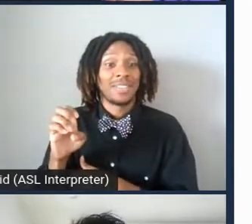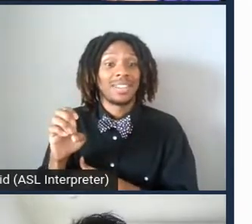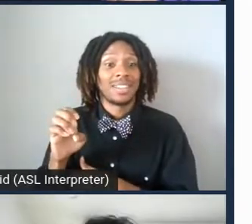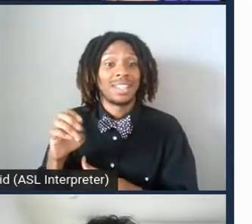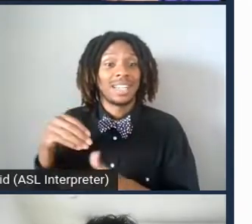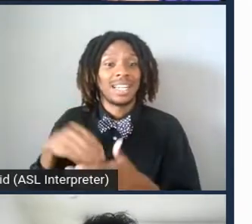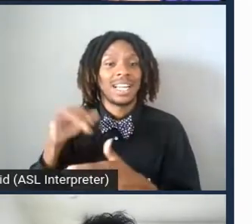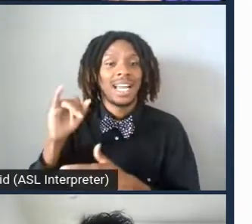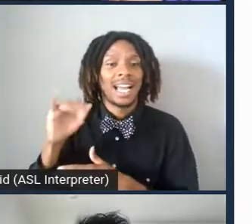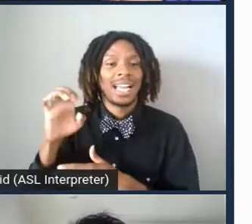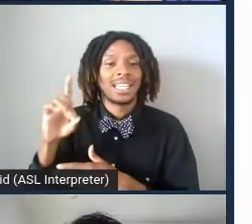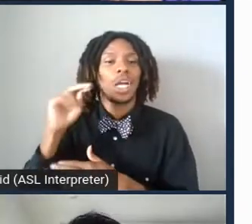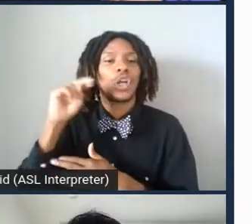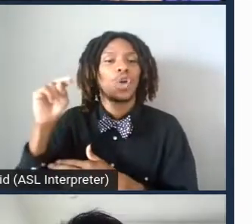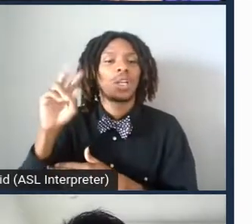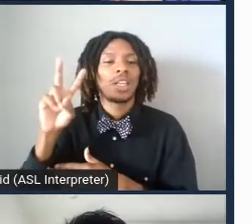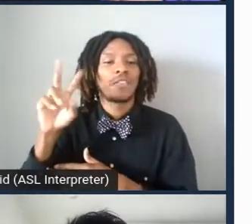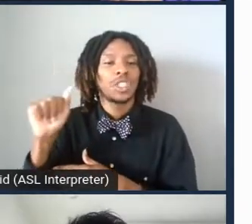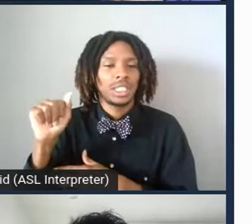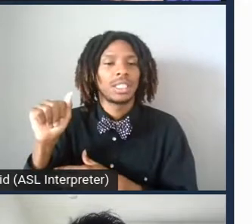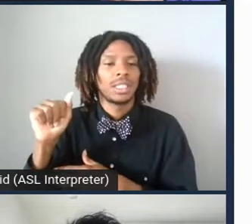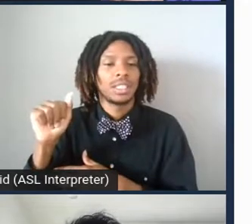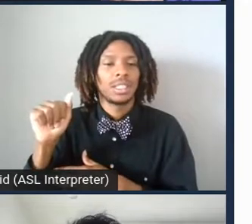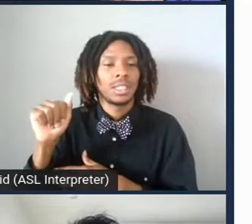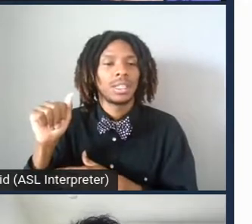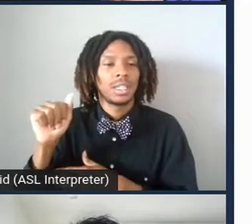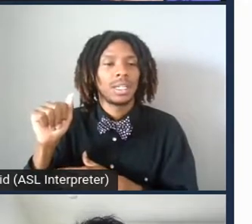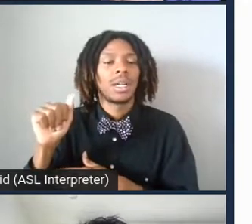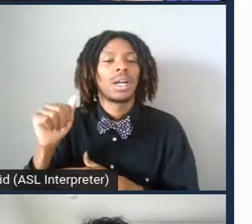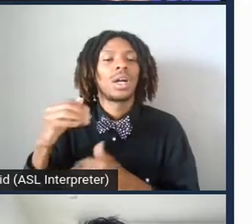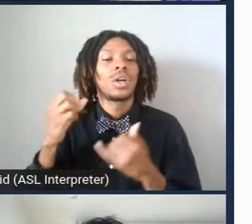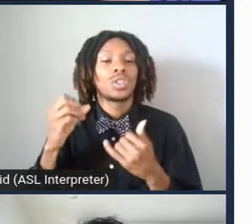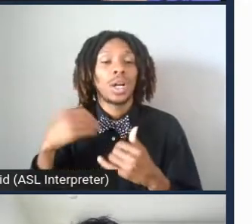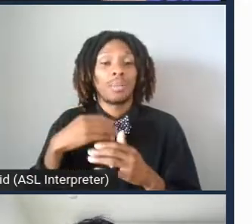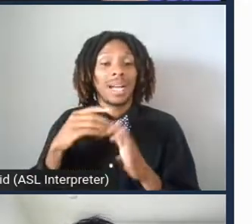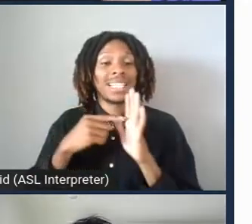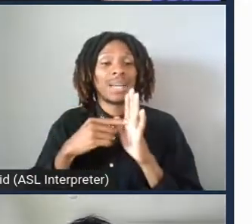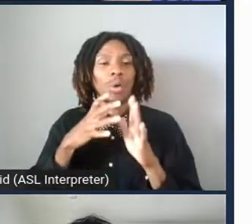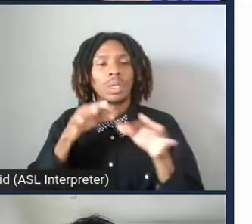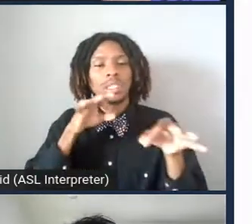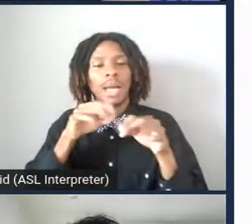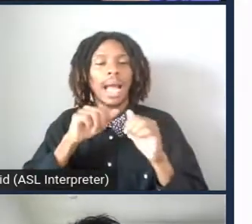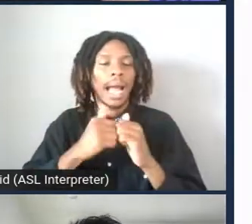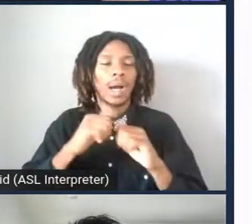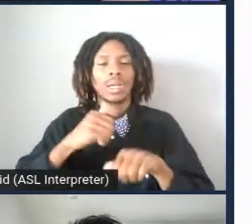IAD, North Virginia. My demo is going to go over how we can set up